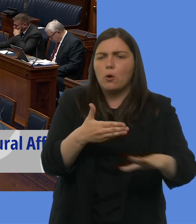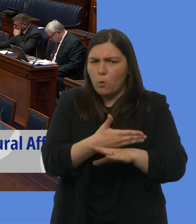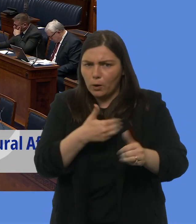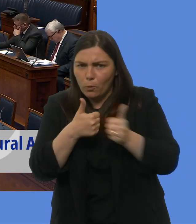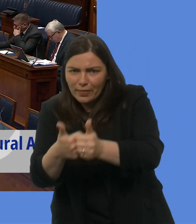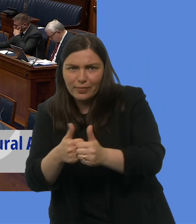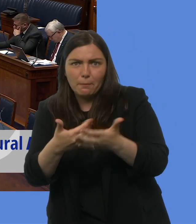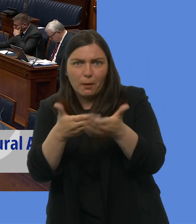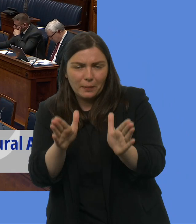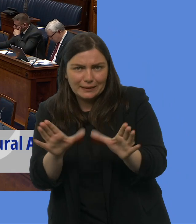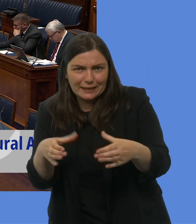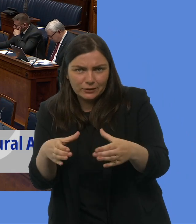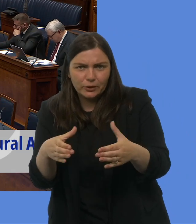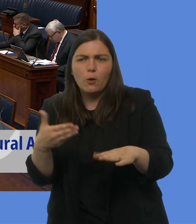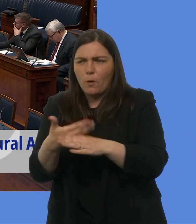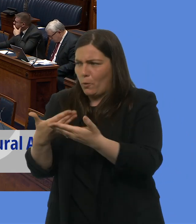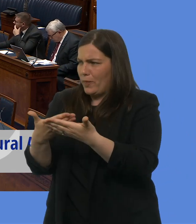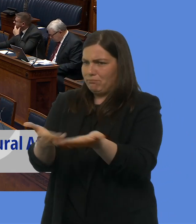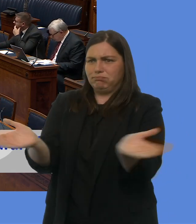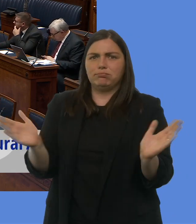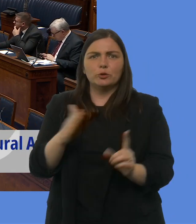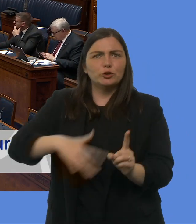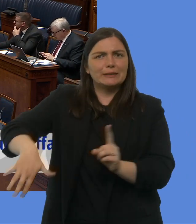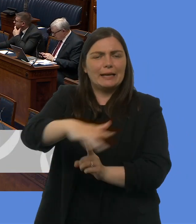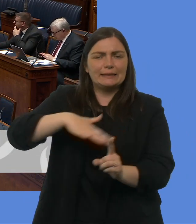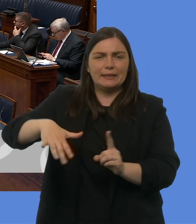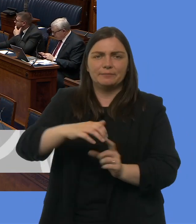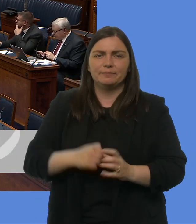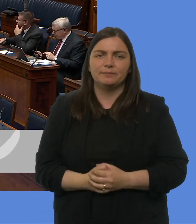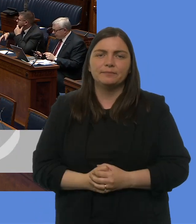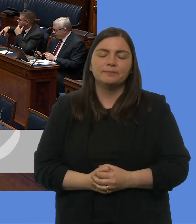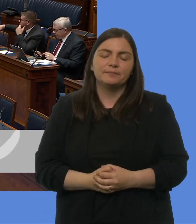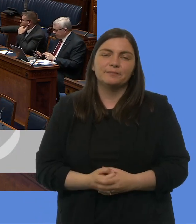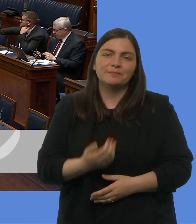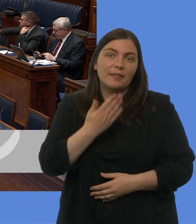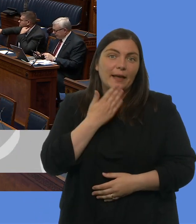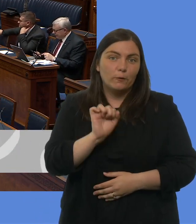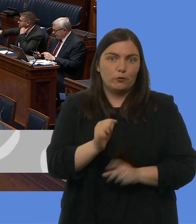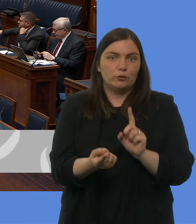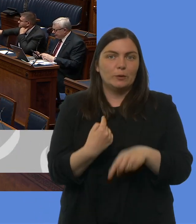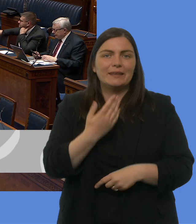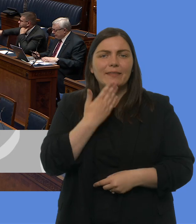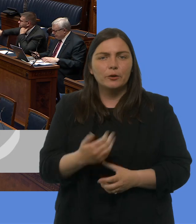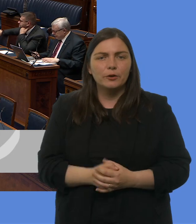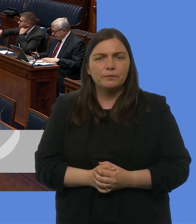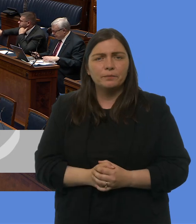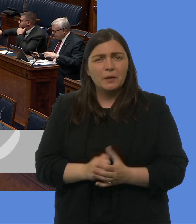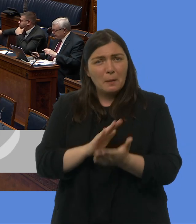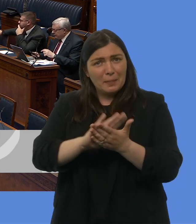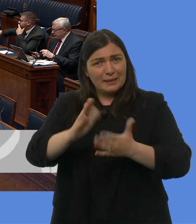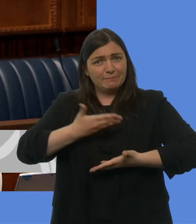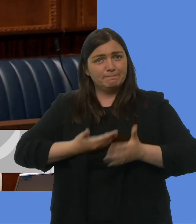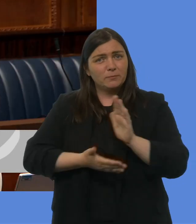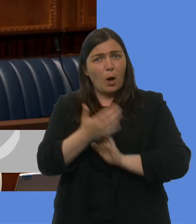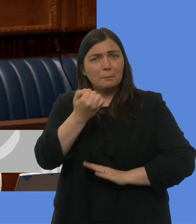I call Mr. McDonald's. Thank you, Minister, for that thorough response. Can you provide an update on regulation and enforcement